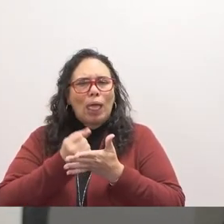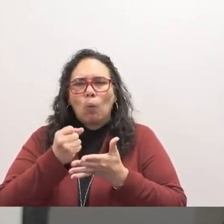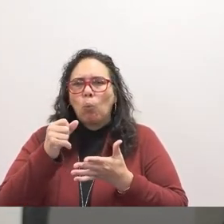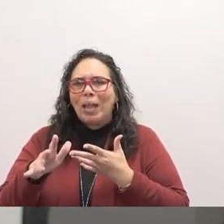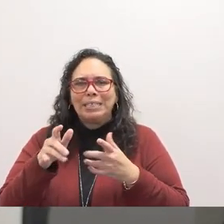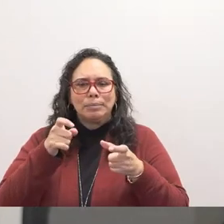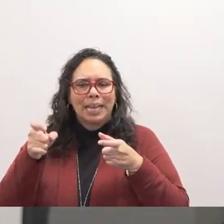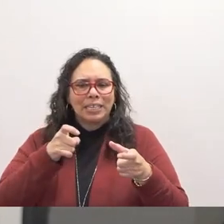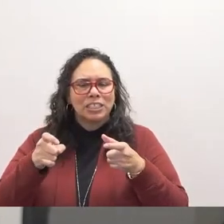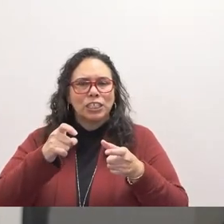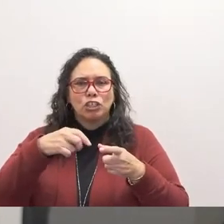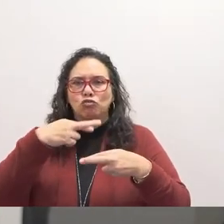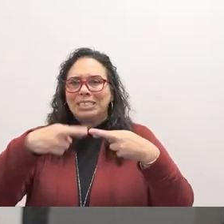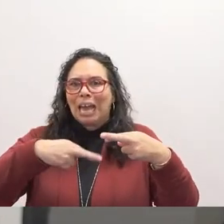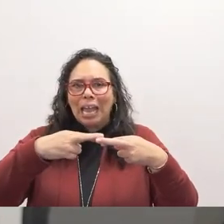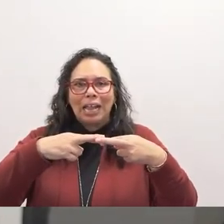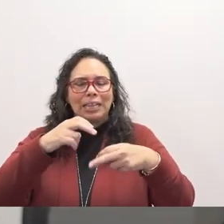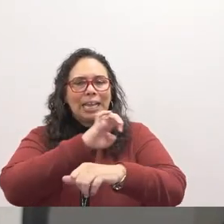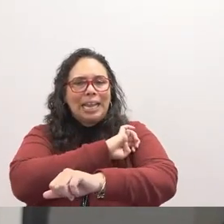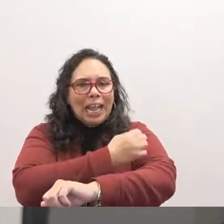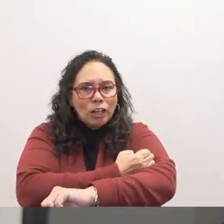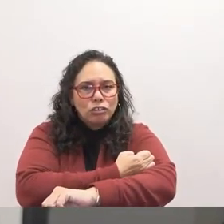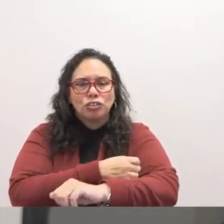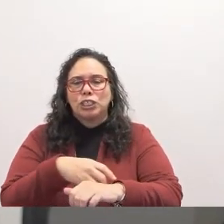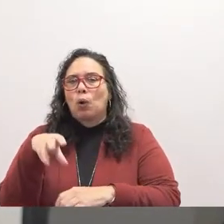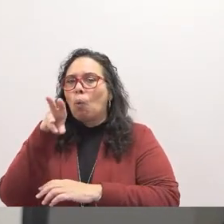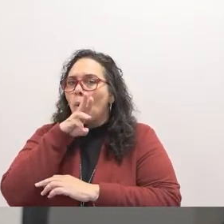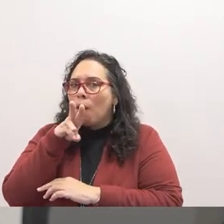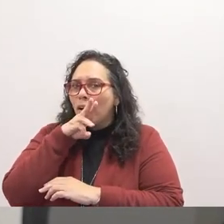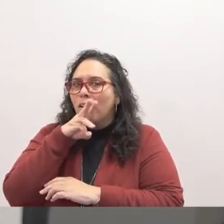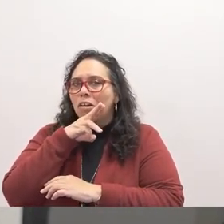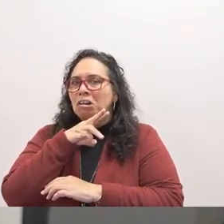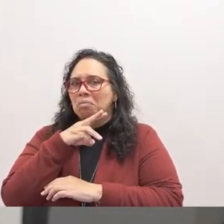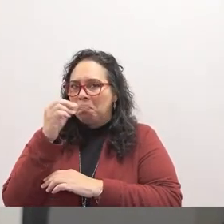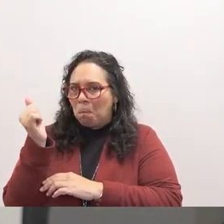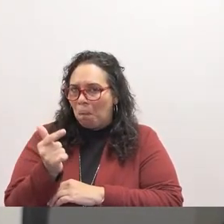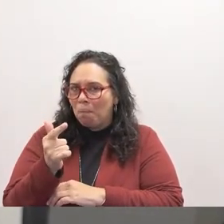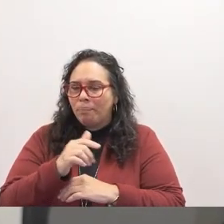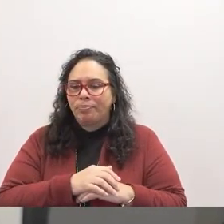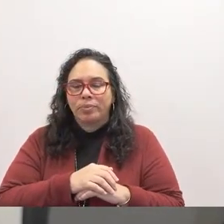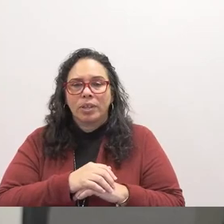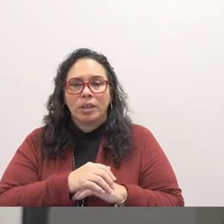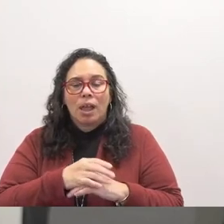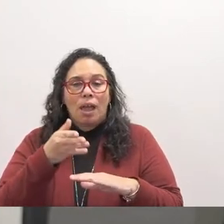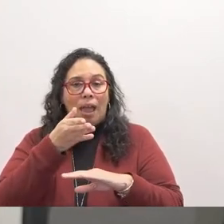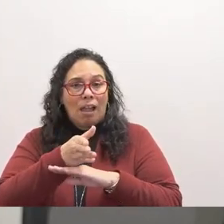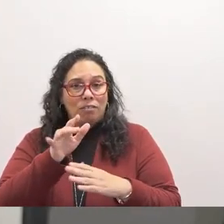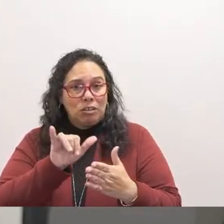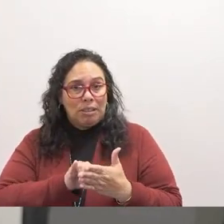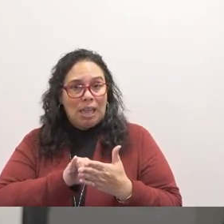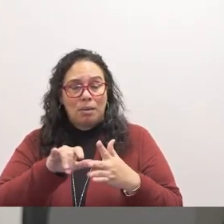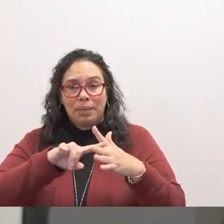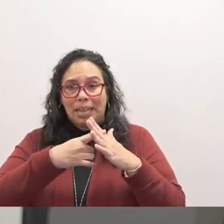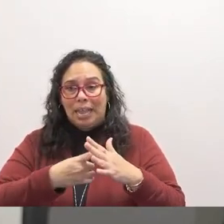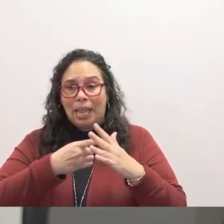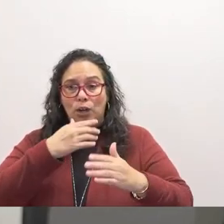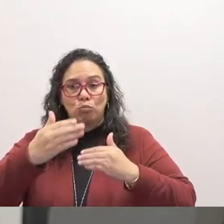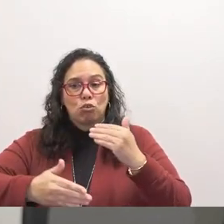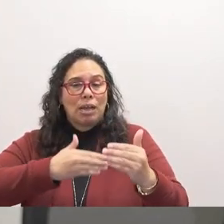to energy to water to all of those different areas of sustainability. Following that board policy, we began a process